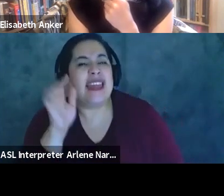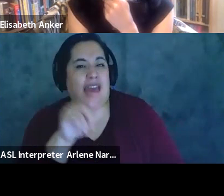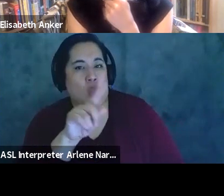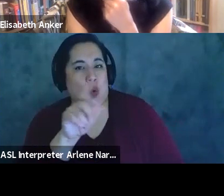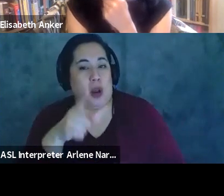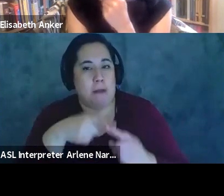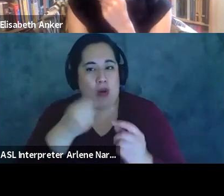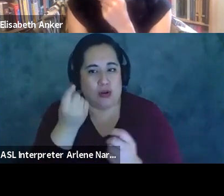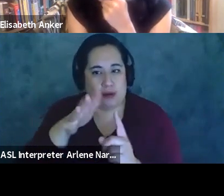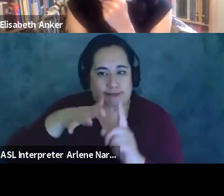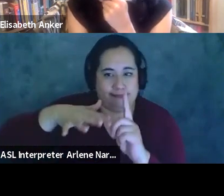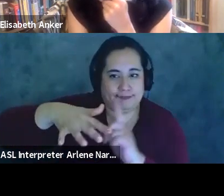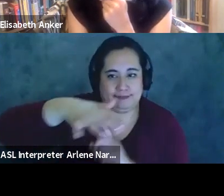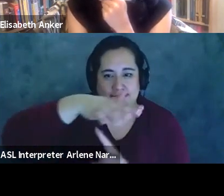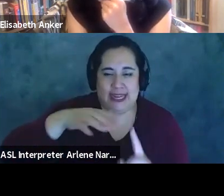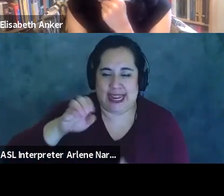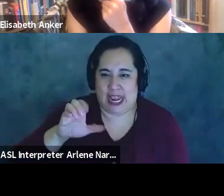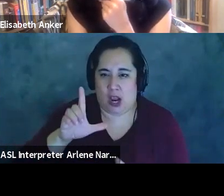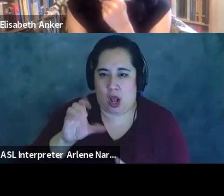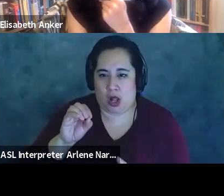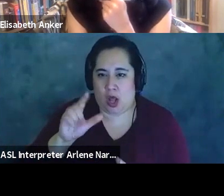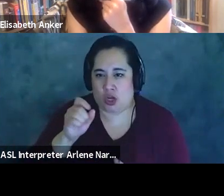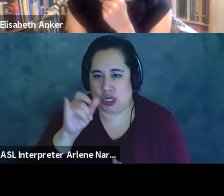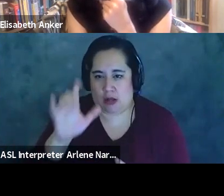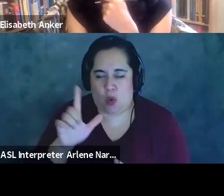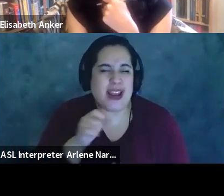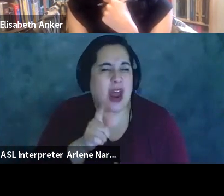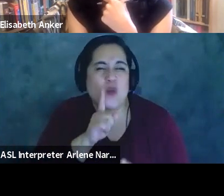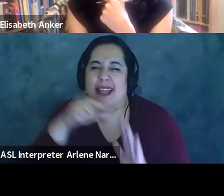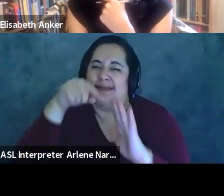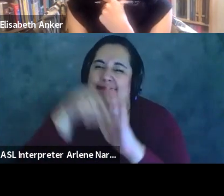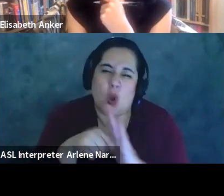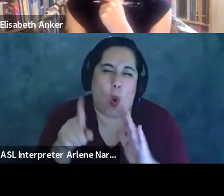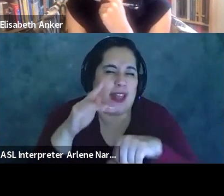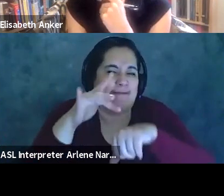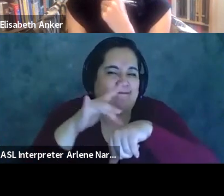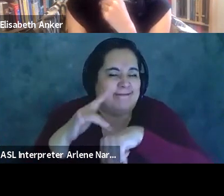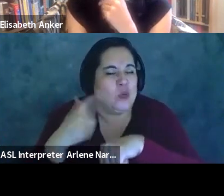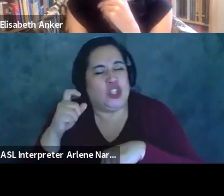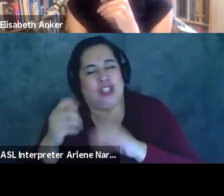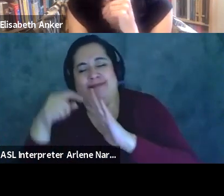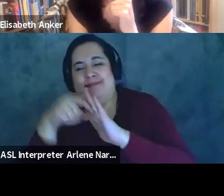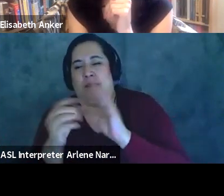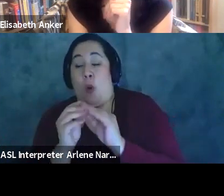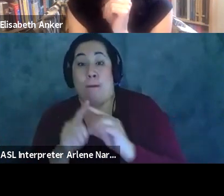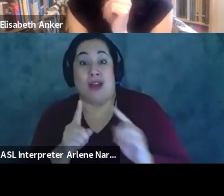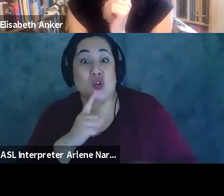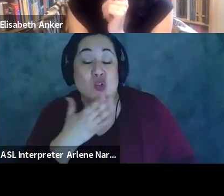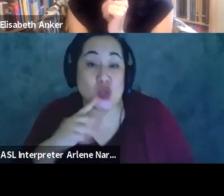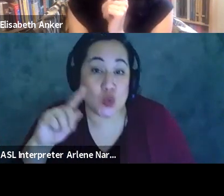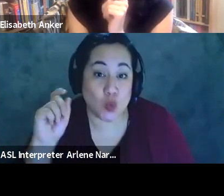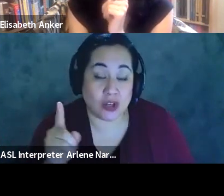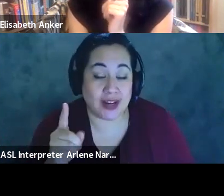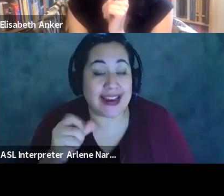question, we didn't go there as much as we should have, but it's absolutely crucial.